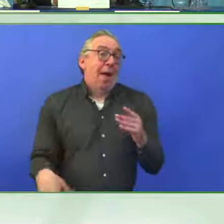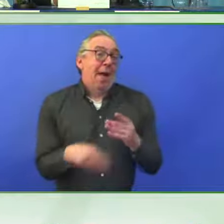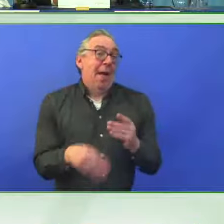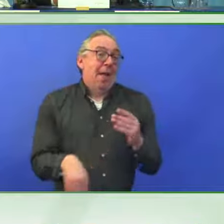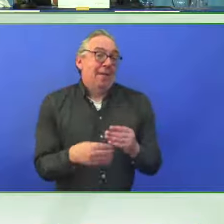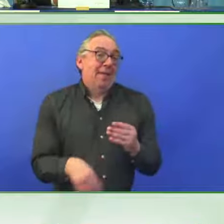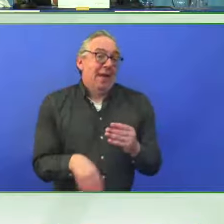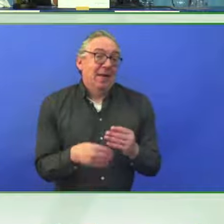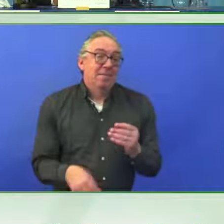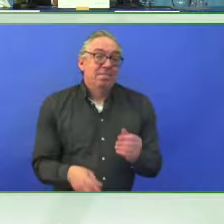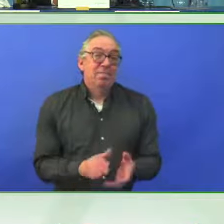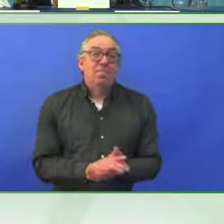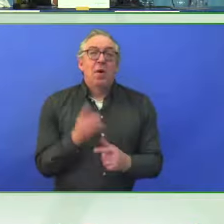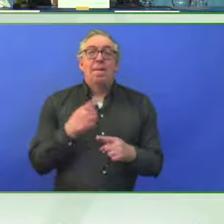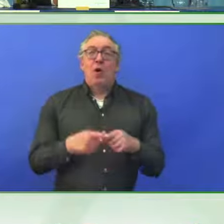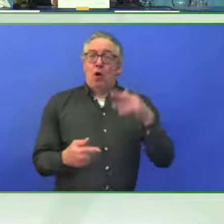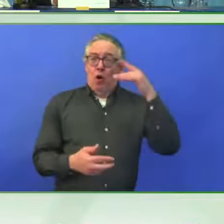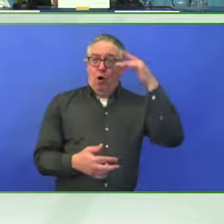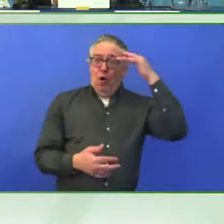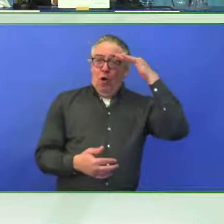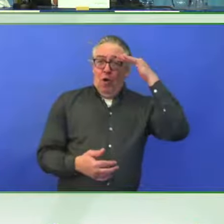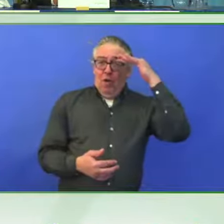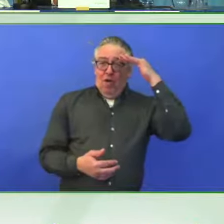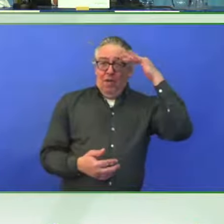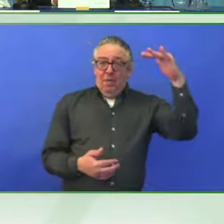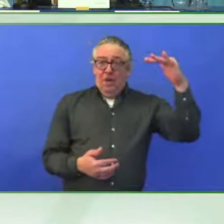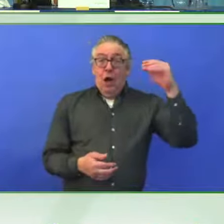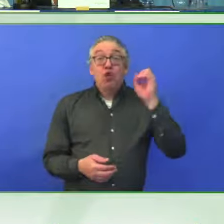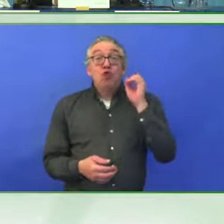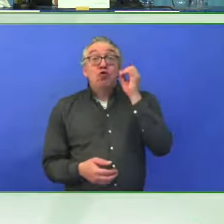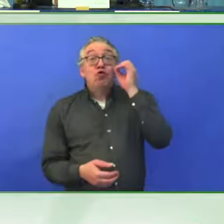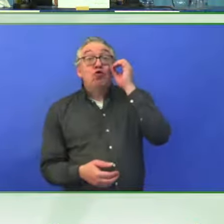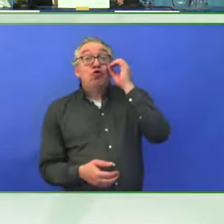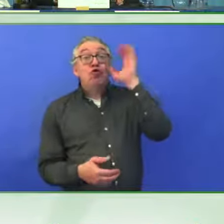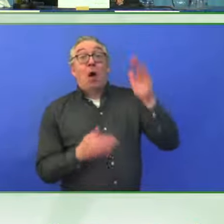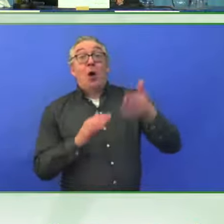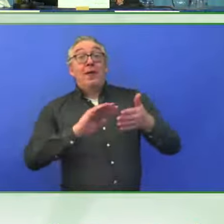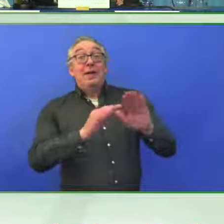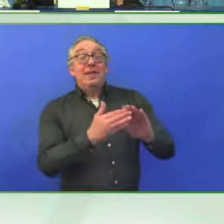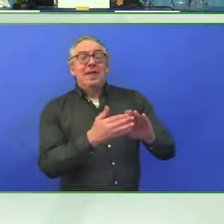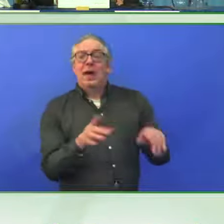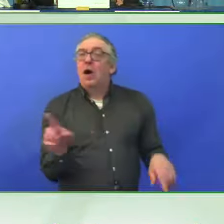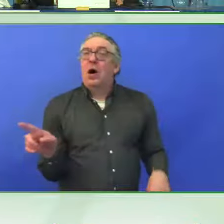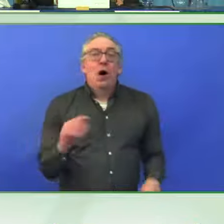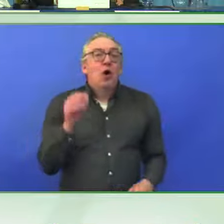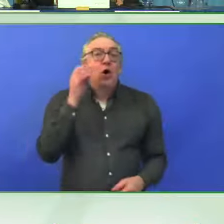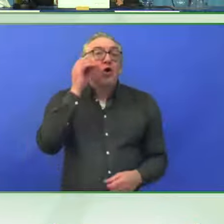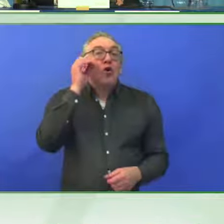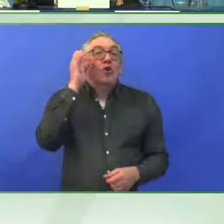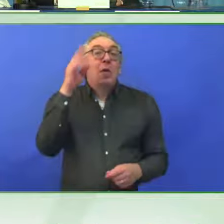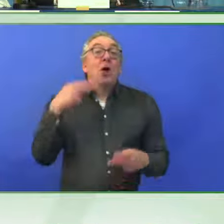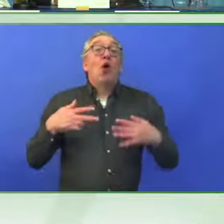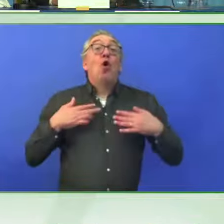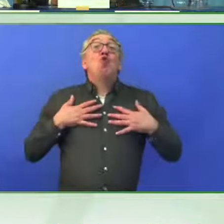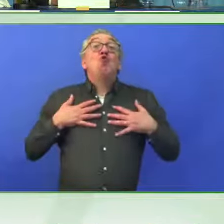from smart city, from smart human city. Well, the user is the center of the project, not